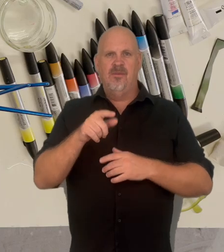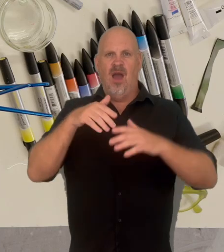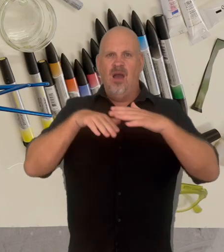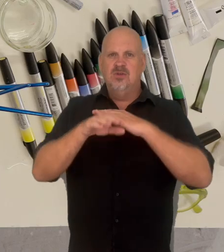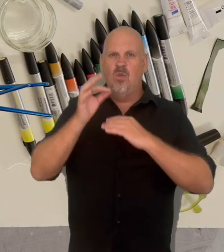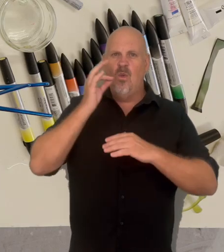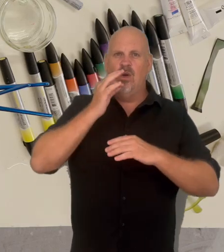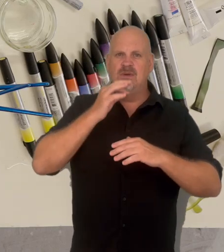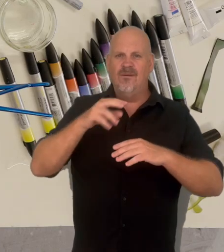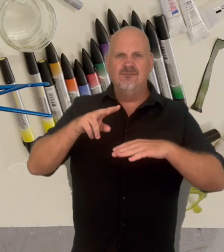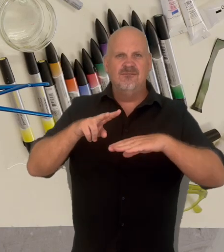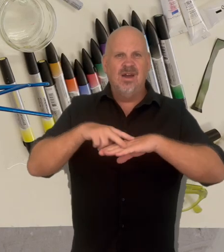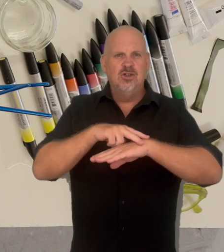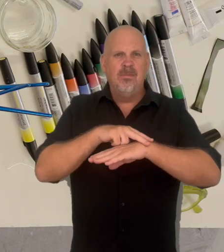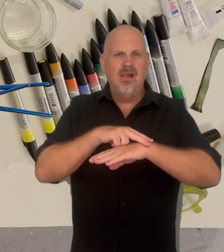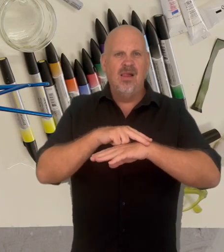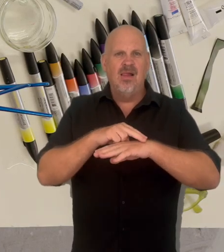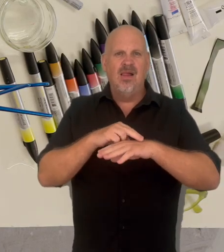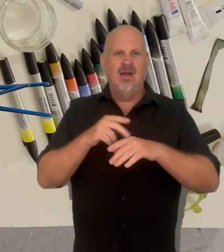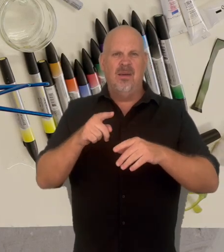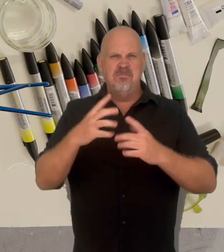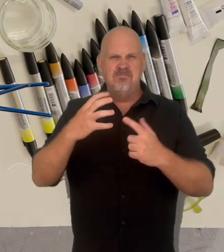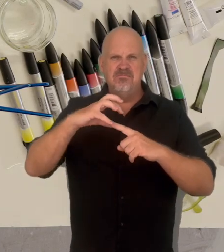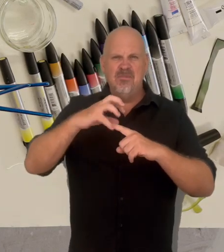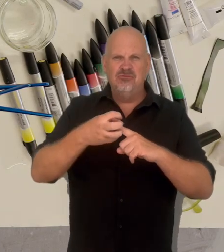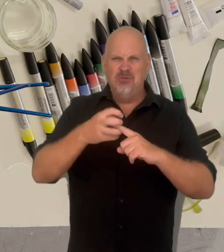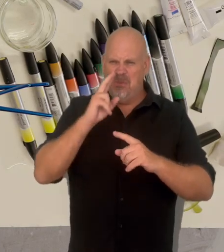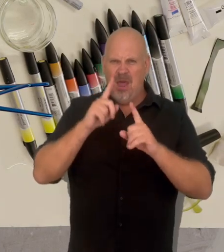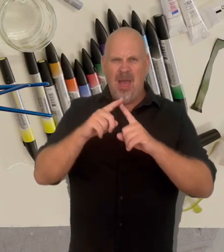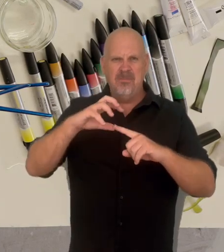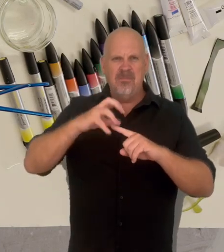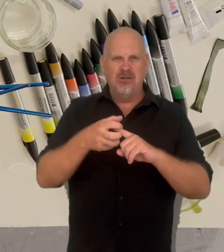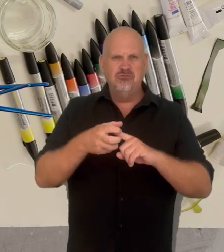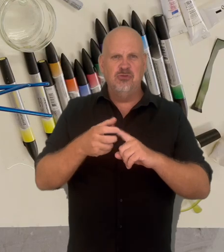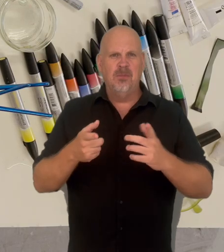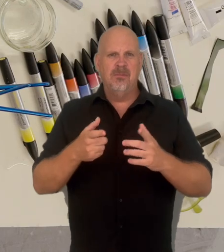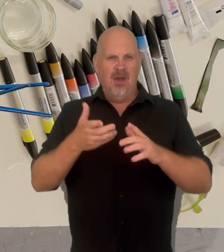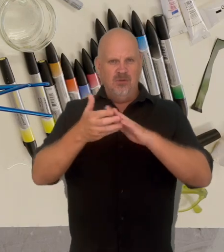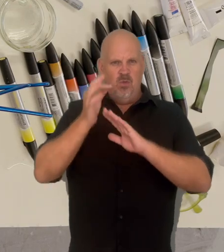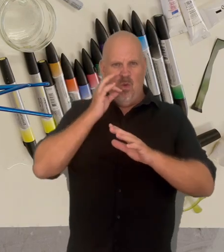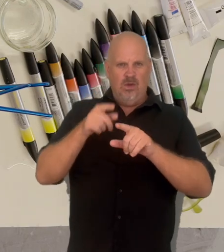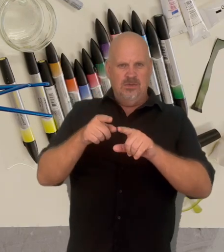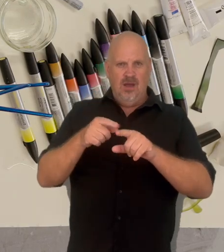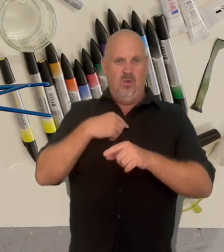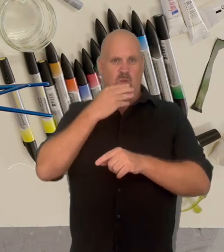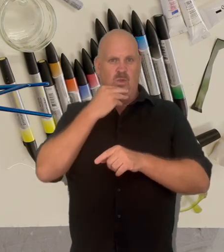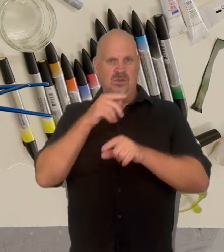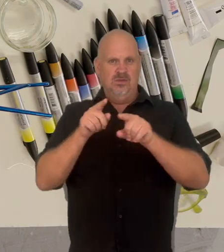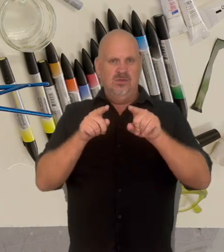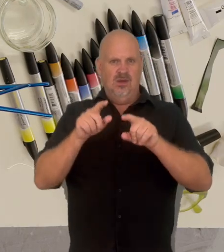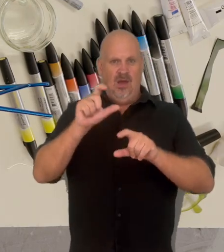water vegetables or mushrooms. They look like mushrooms, but they're under the water. So we're going to use these colours, and they all